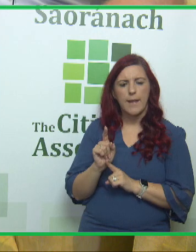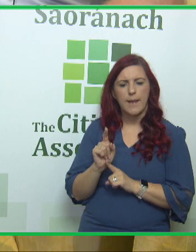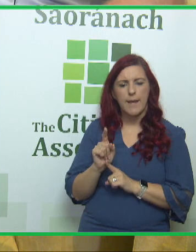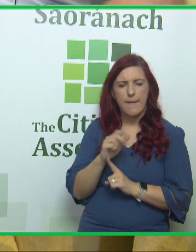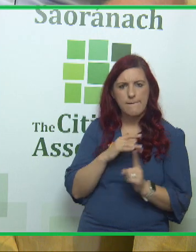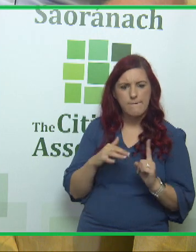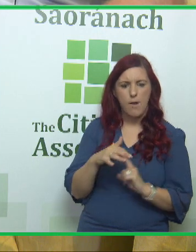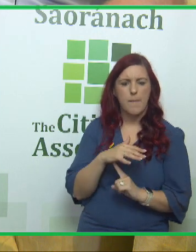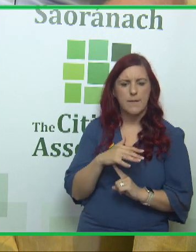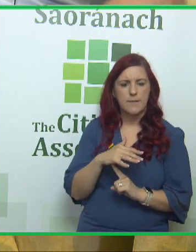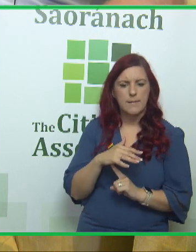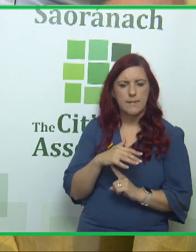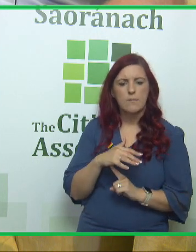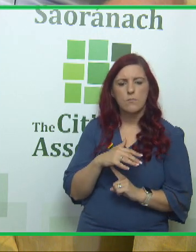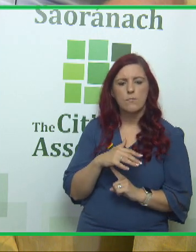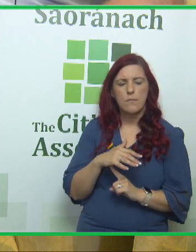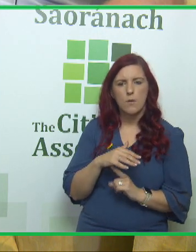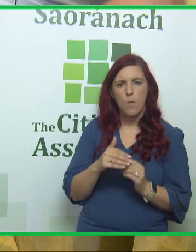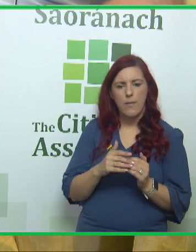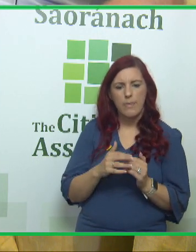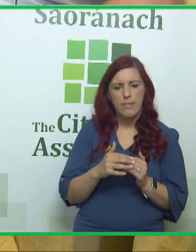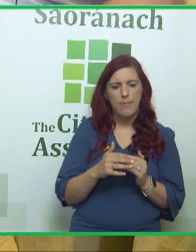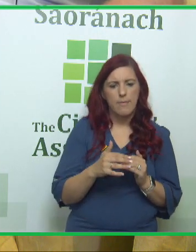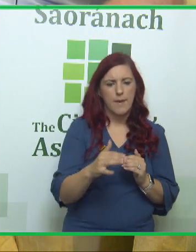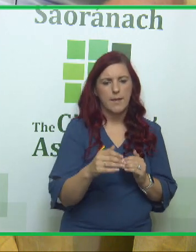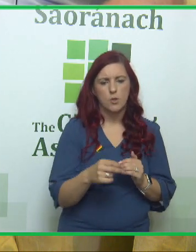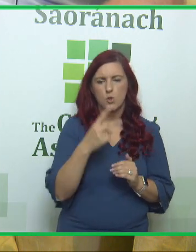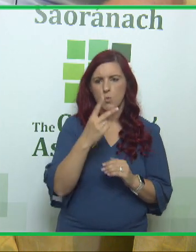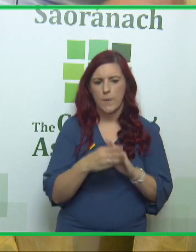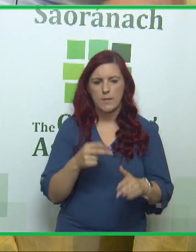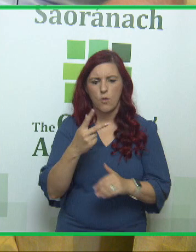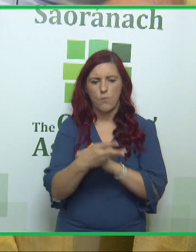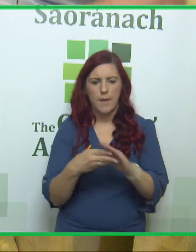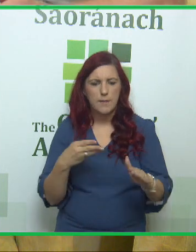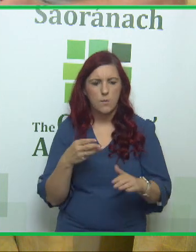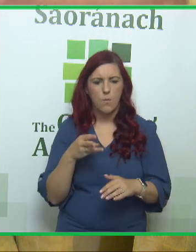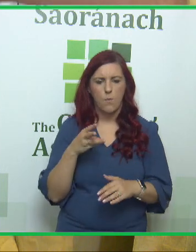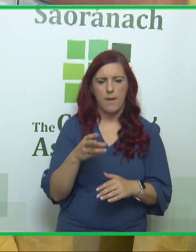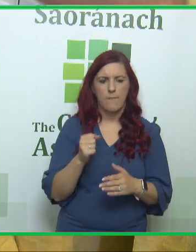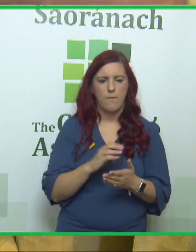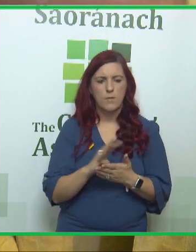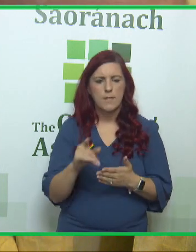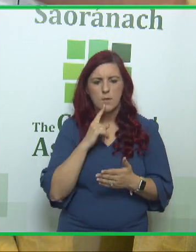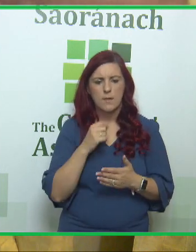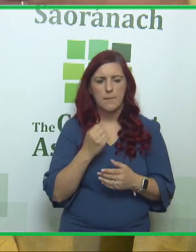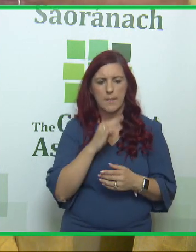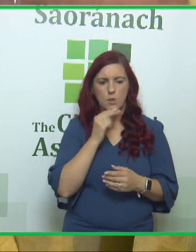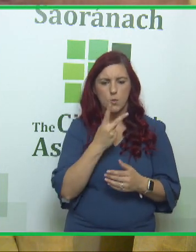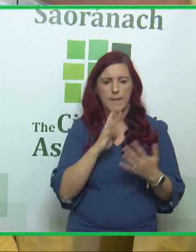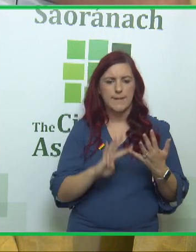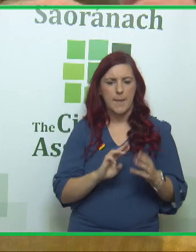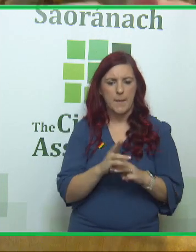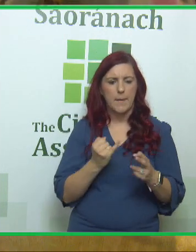have 15 coaches coming on in the next phase, which is in the next 2 or 3 weeks, and we've 14 in reserve. So that's 29 people in